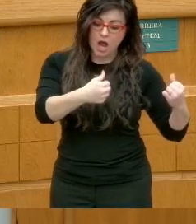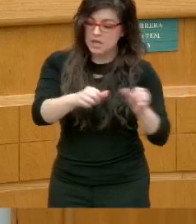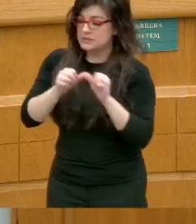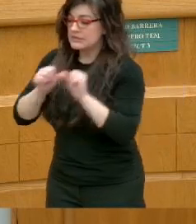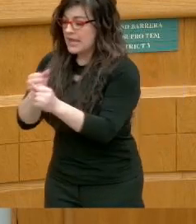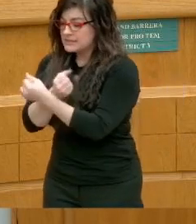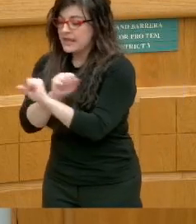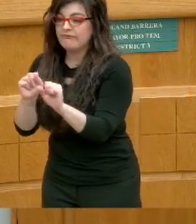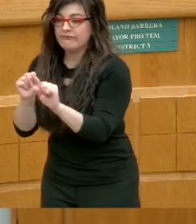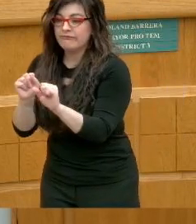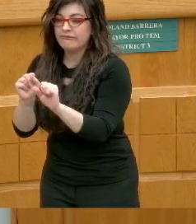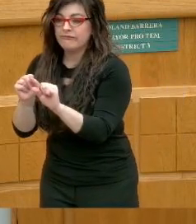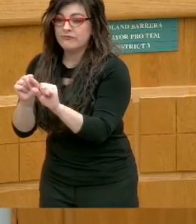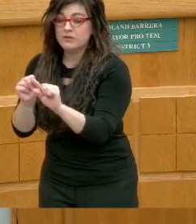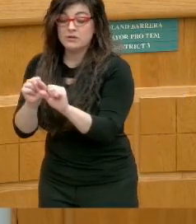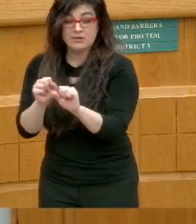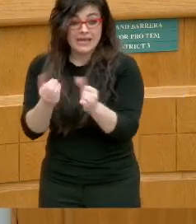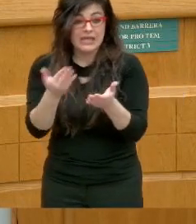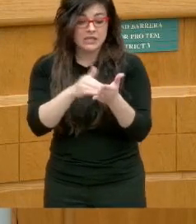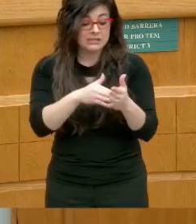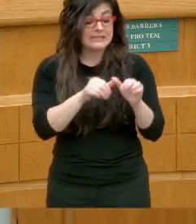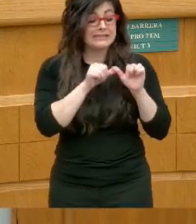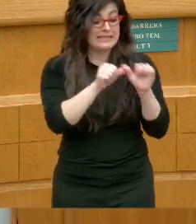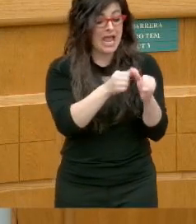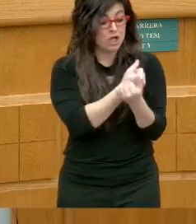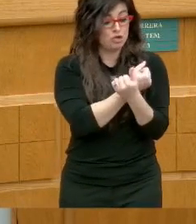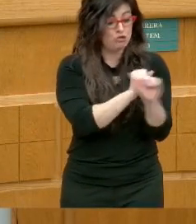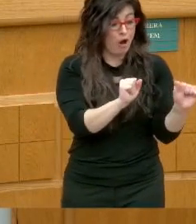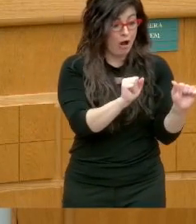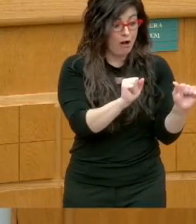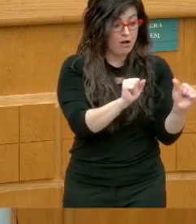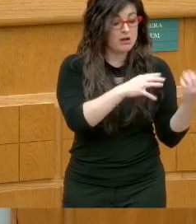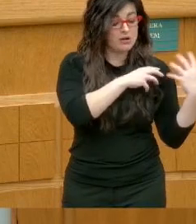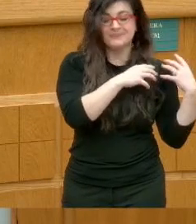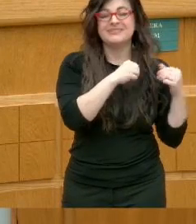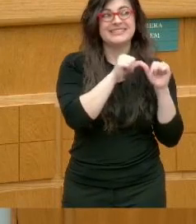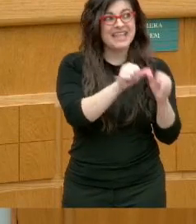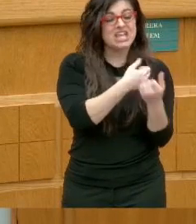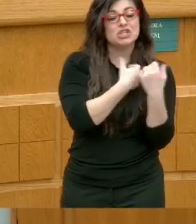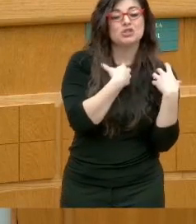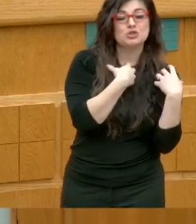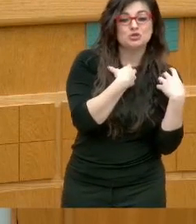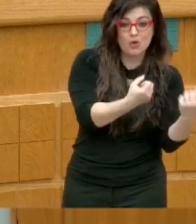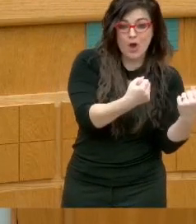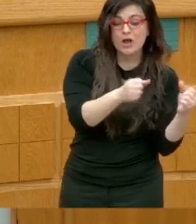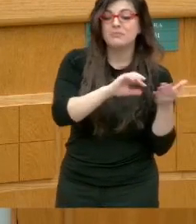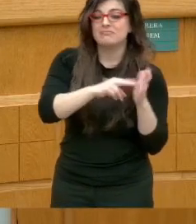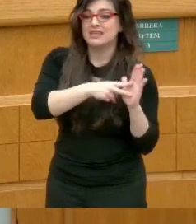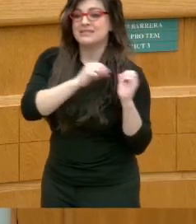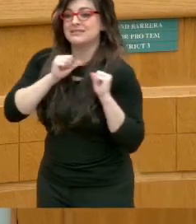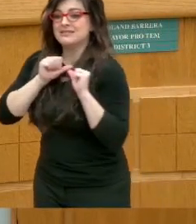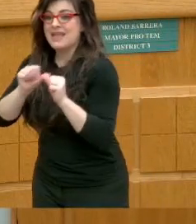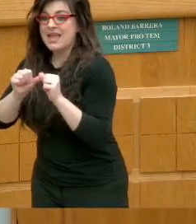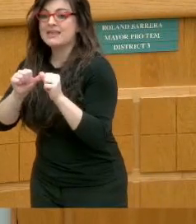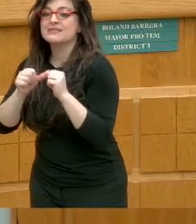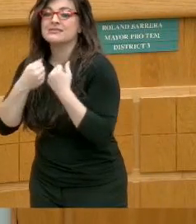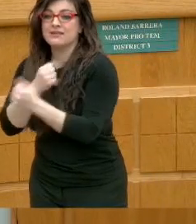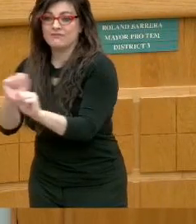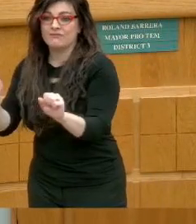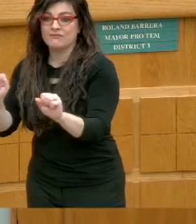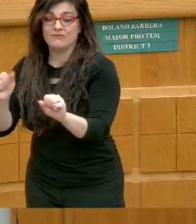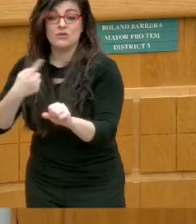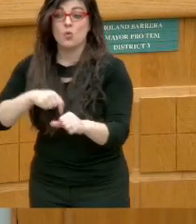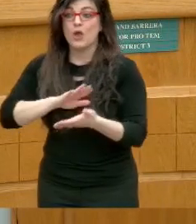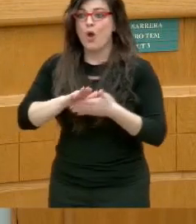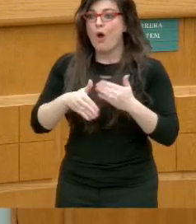safe, and I need you to stay strong. We all enjoy greater freedom of movement now with these new orders. You can